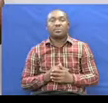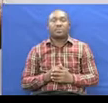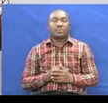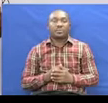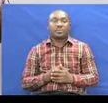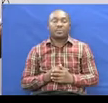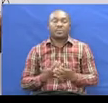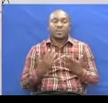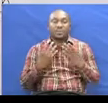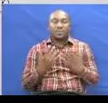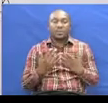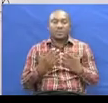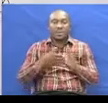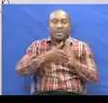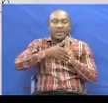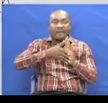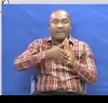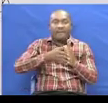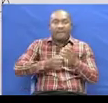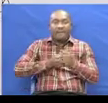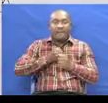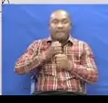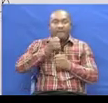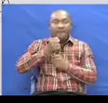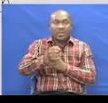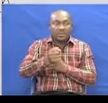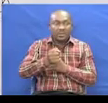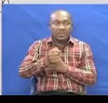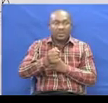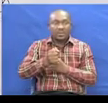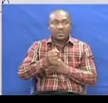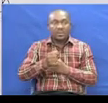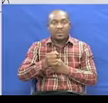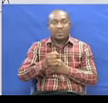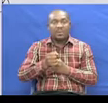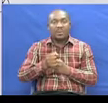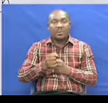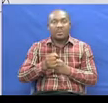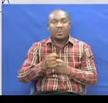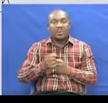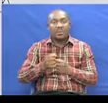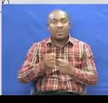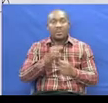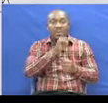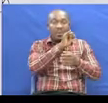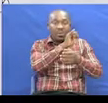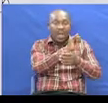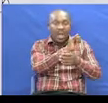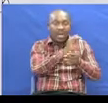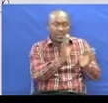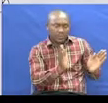So what is the first step here? Just observe. Is a variable y